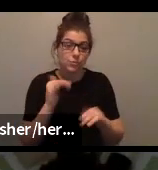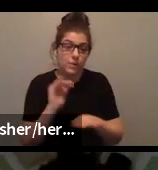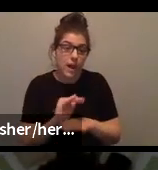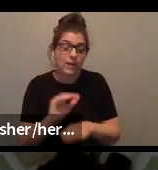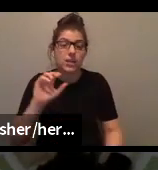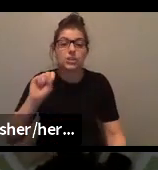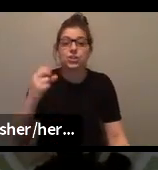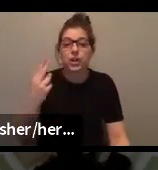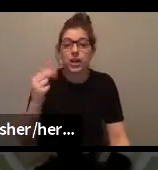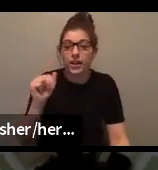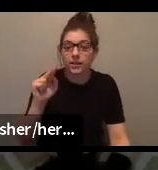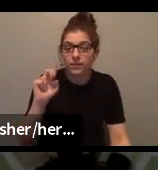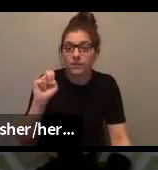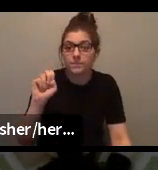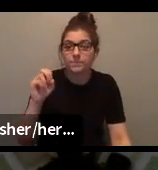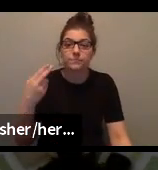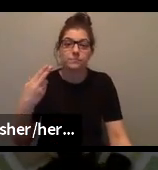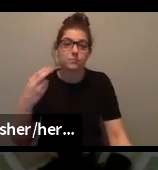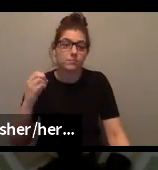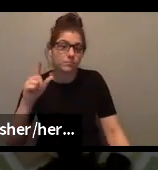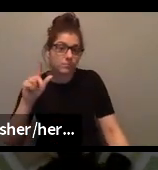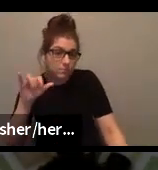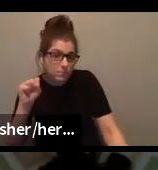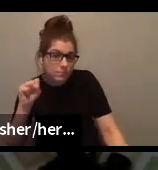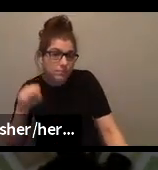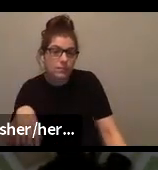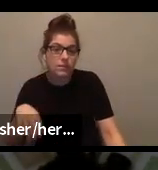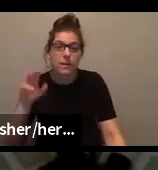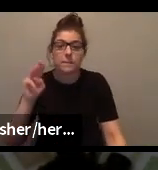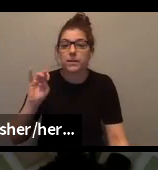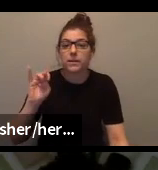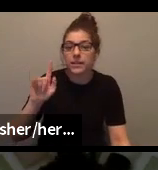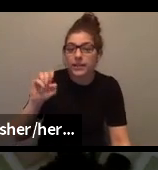and Joseph and Millie and Miguel.